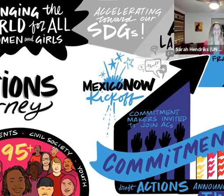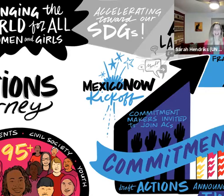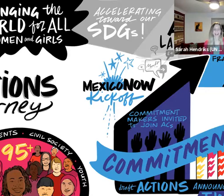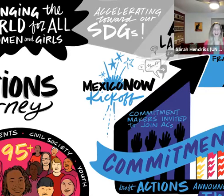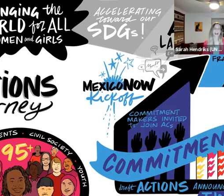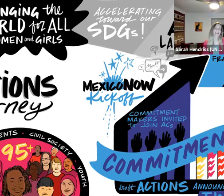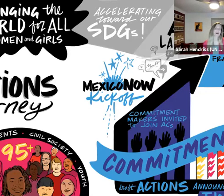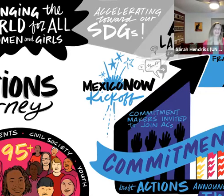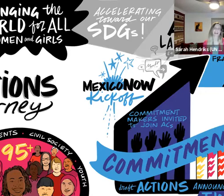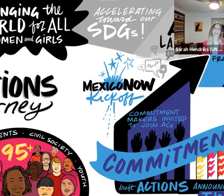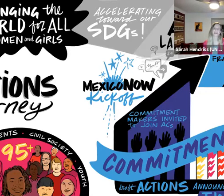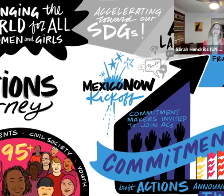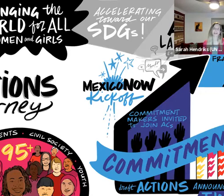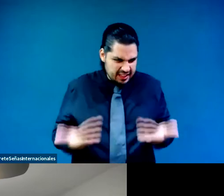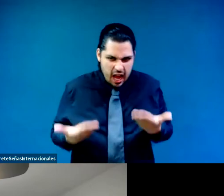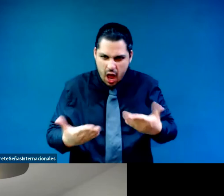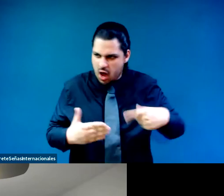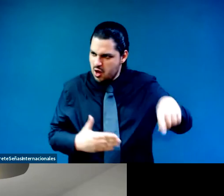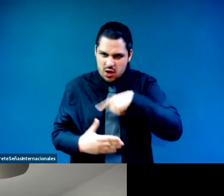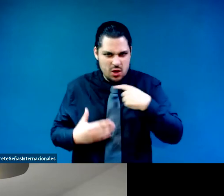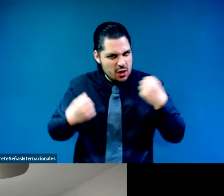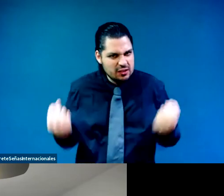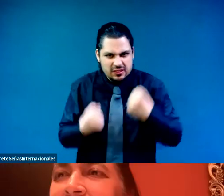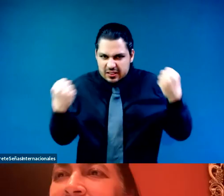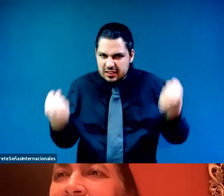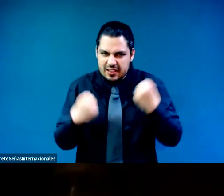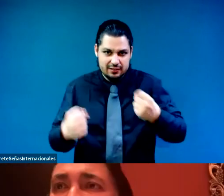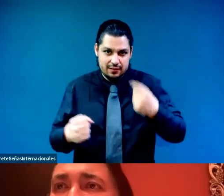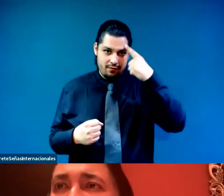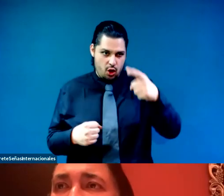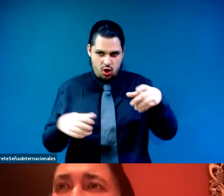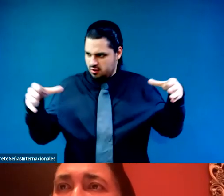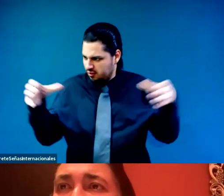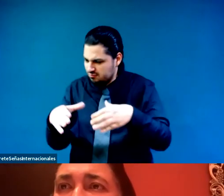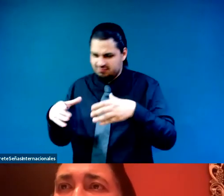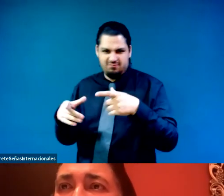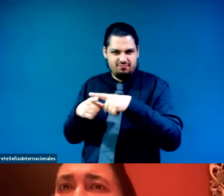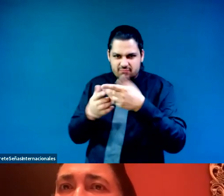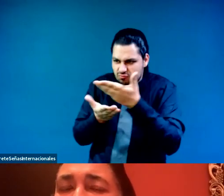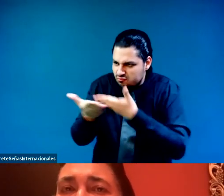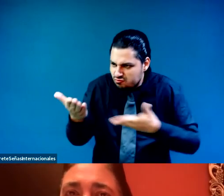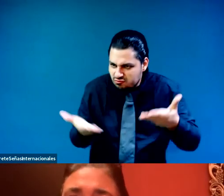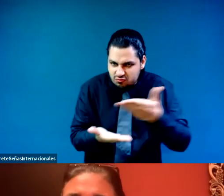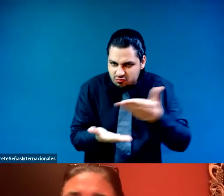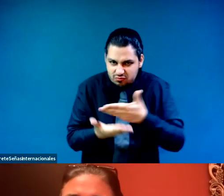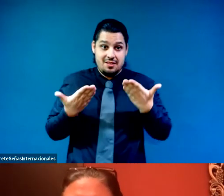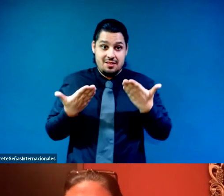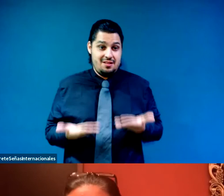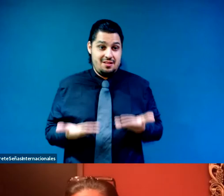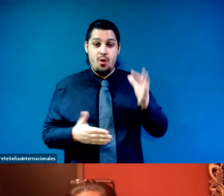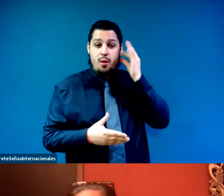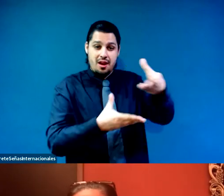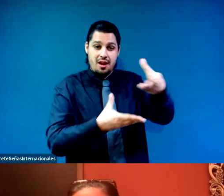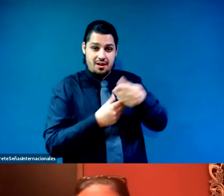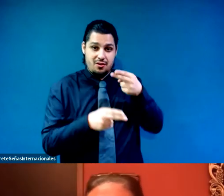conversation today, I'd now like to invite Anita Bhatia to the floor. Anita is the Deputy